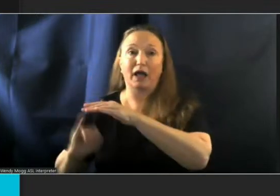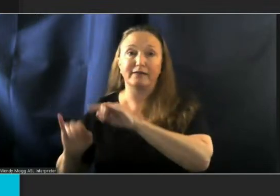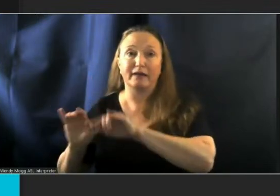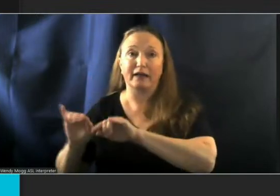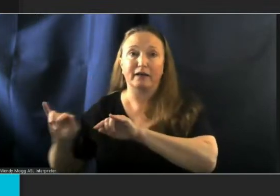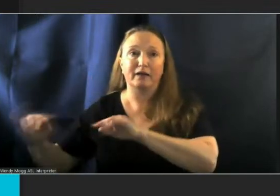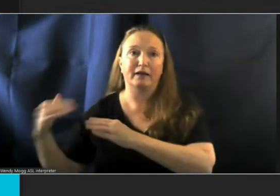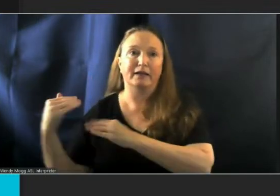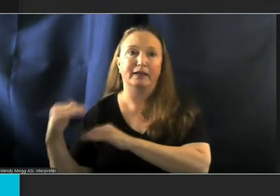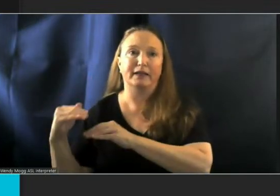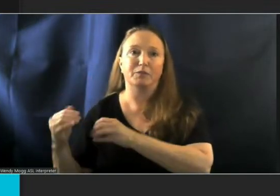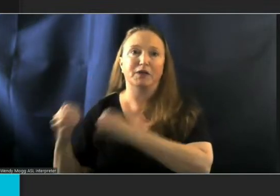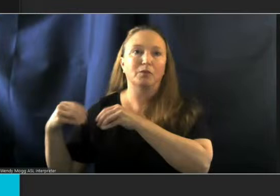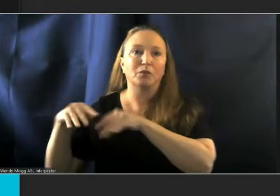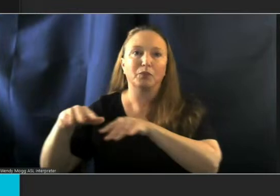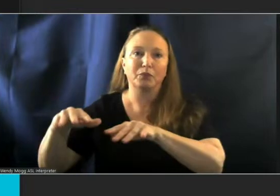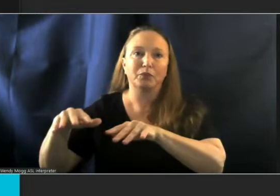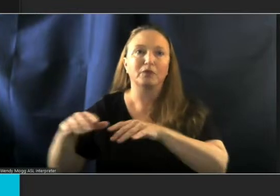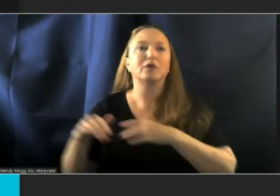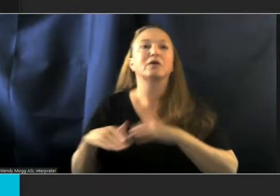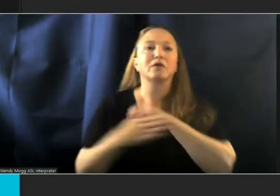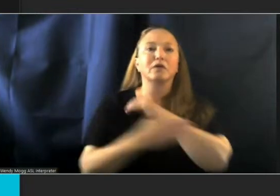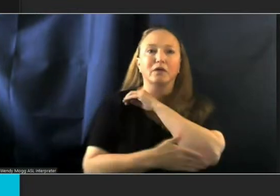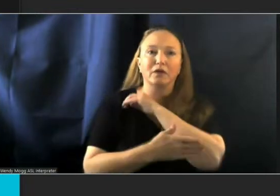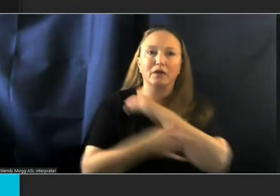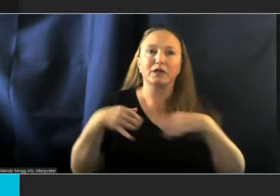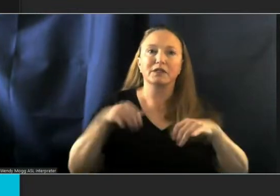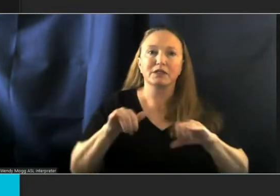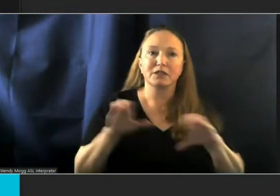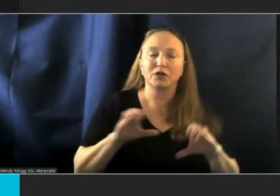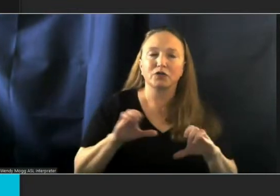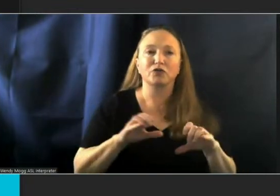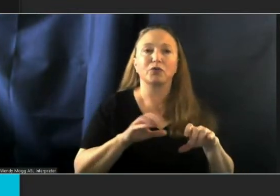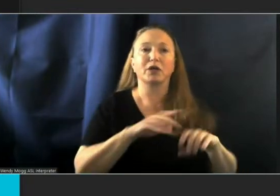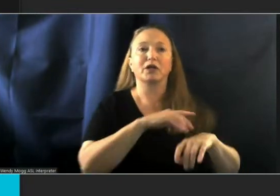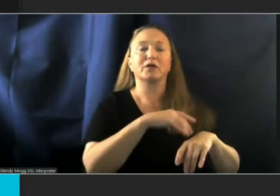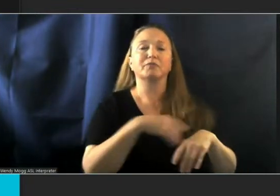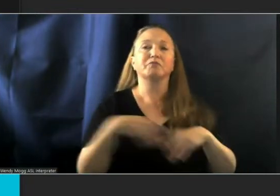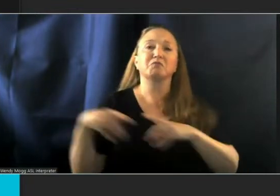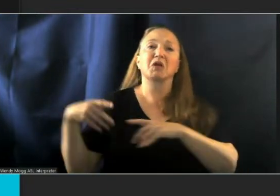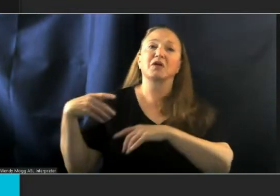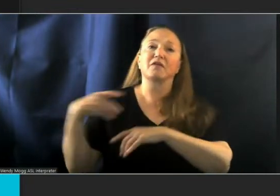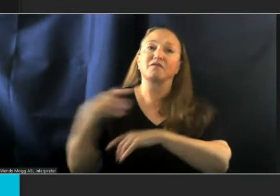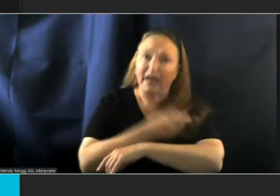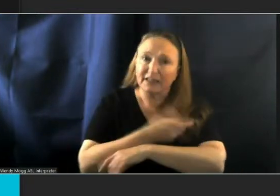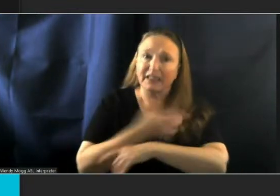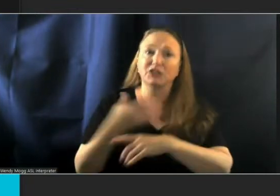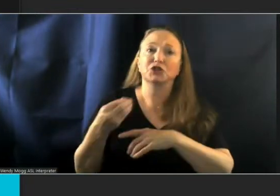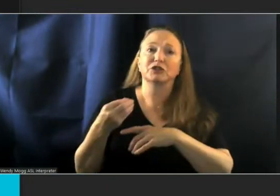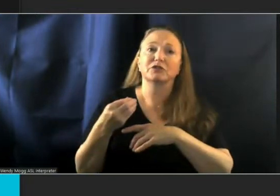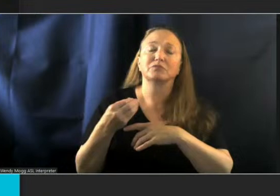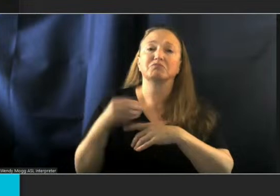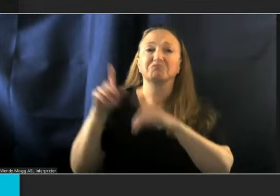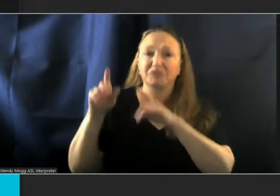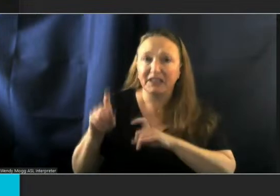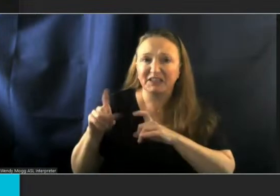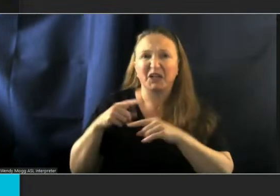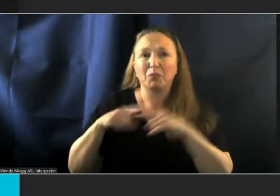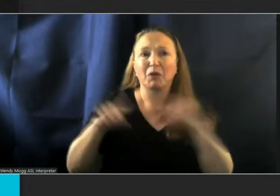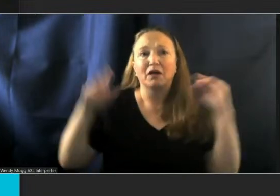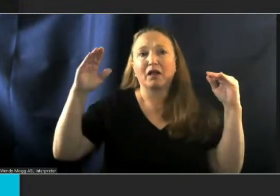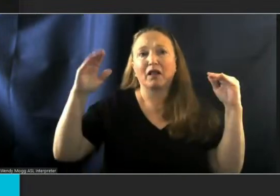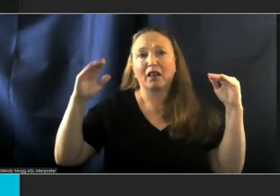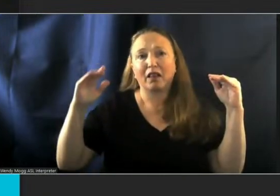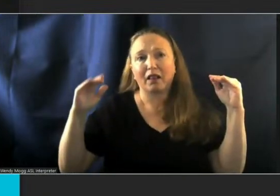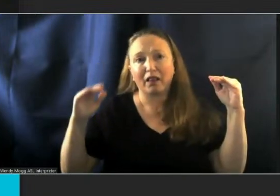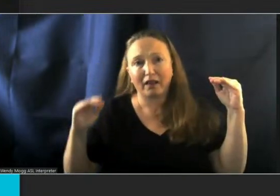county is still doing vaccination and testing, but at a much lower level than we did initially, because